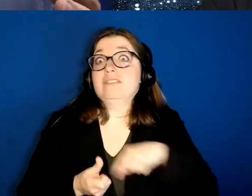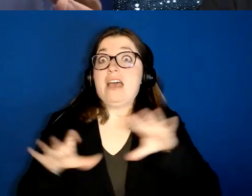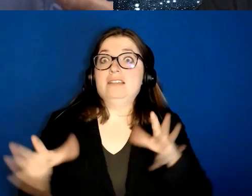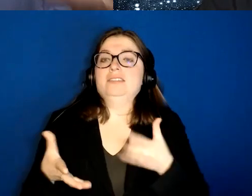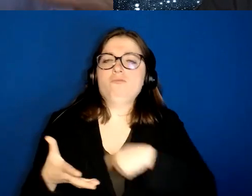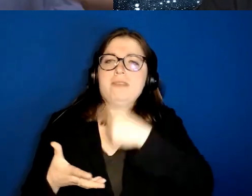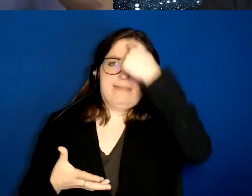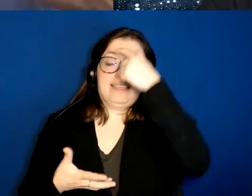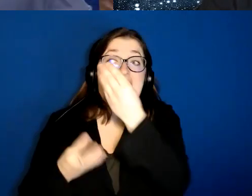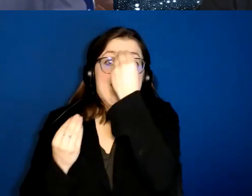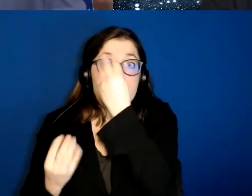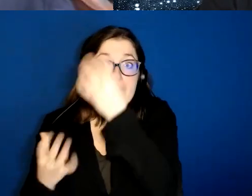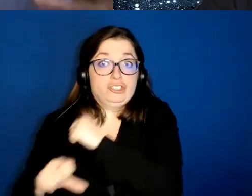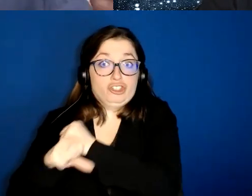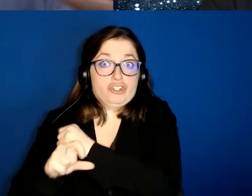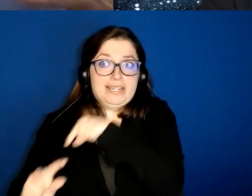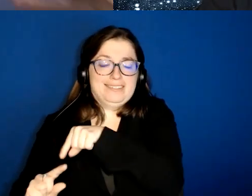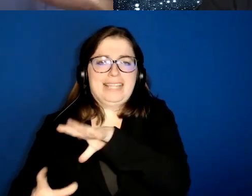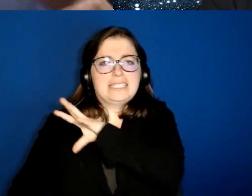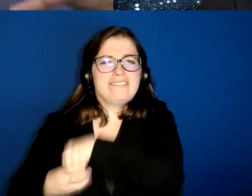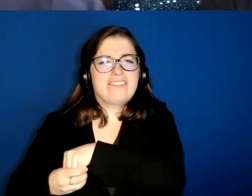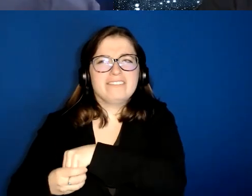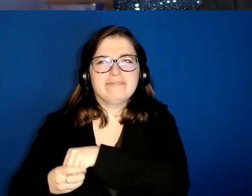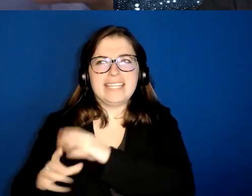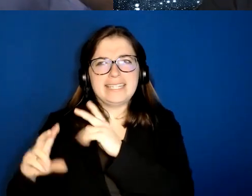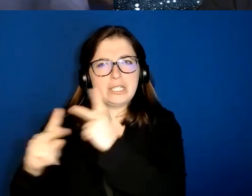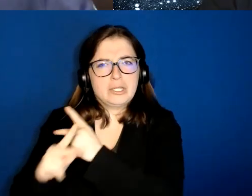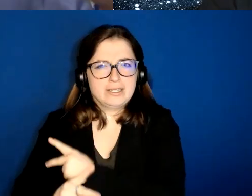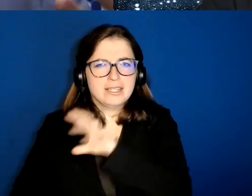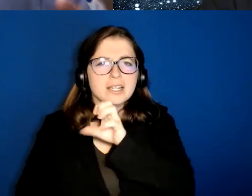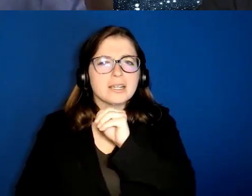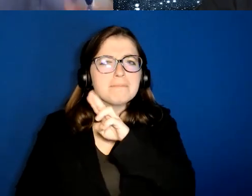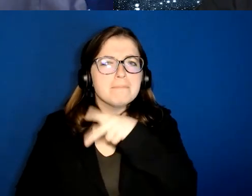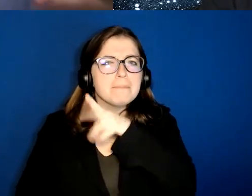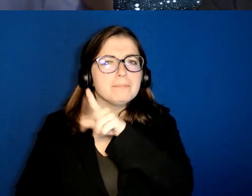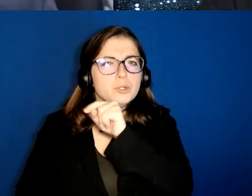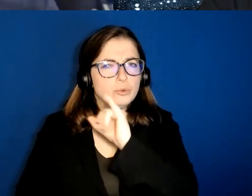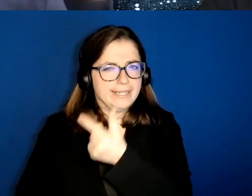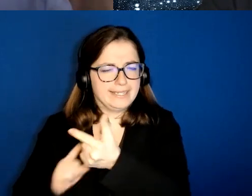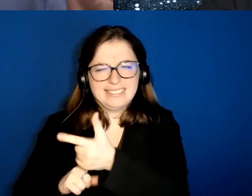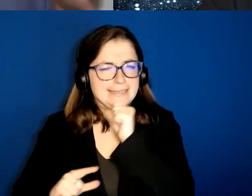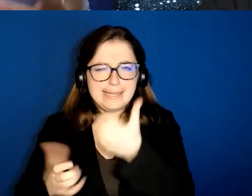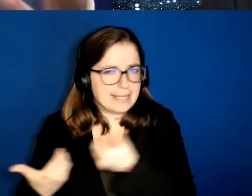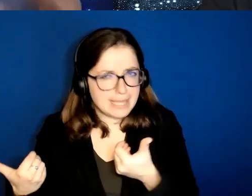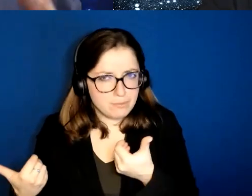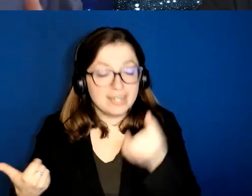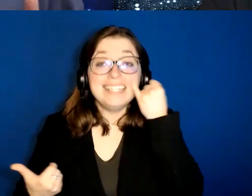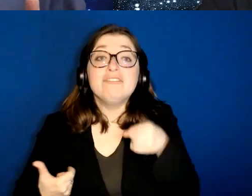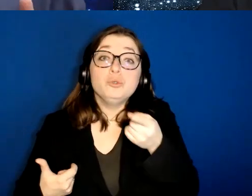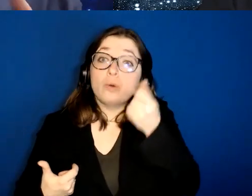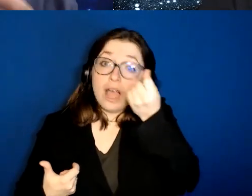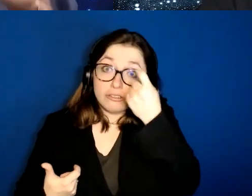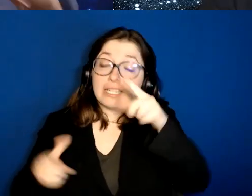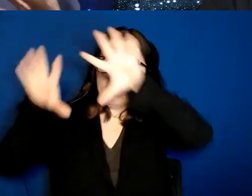security is part of computing. It's not a separate thing. You really, if you understand the whole gamut, then you're better